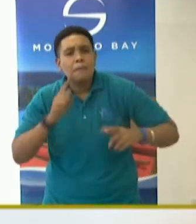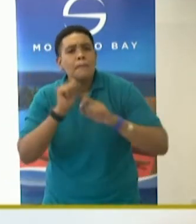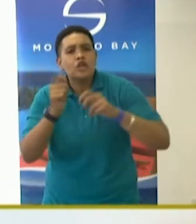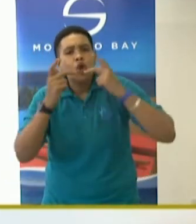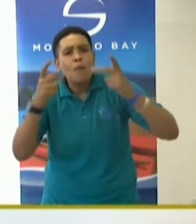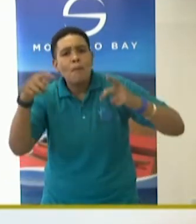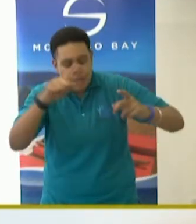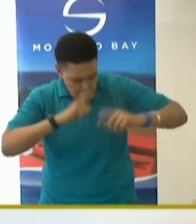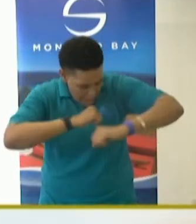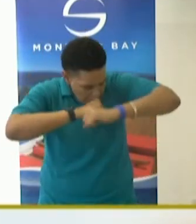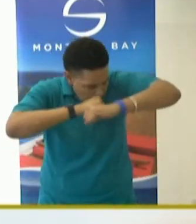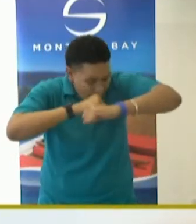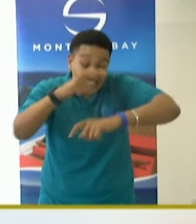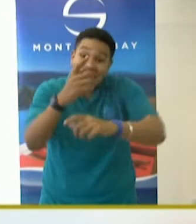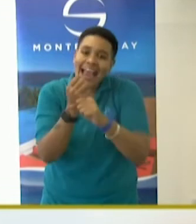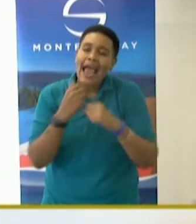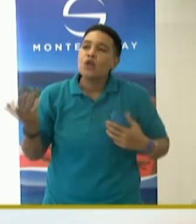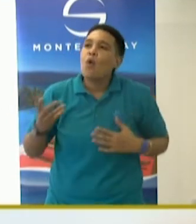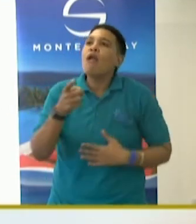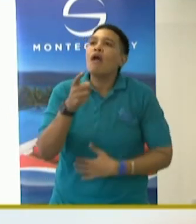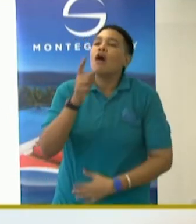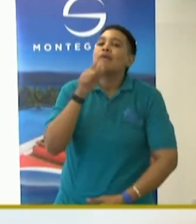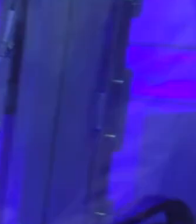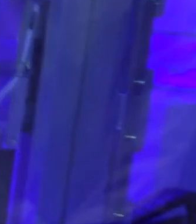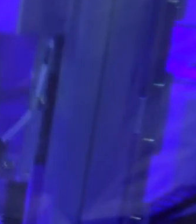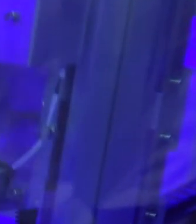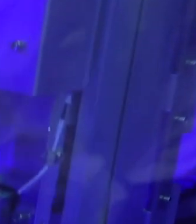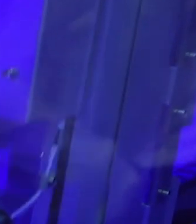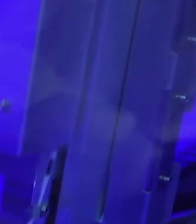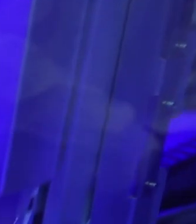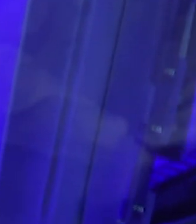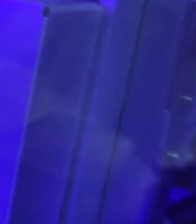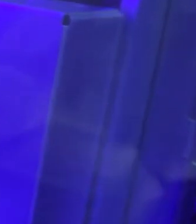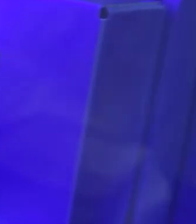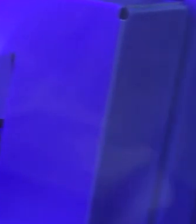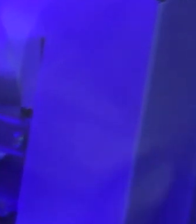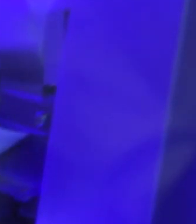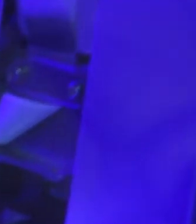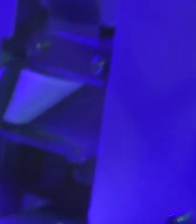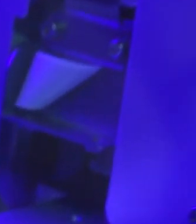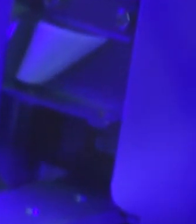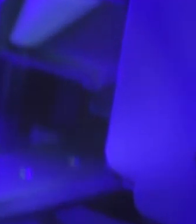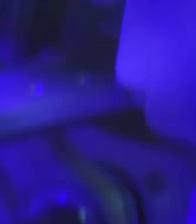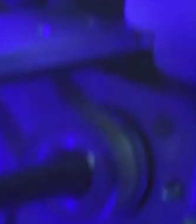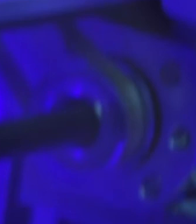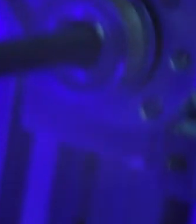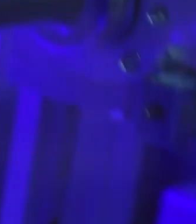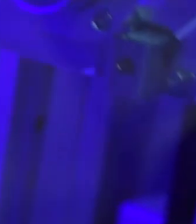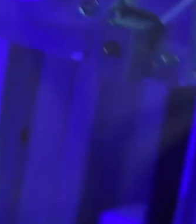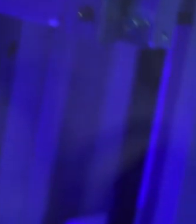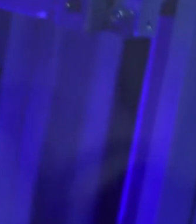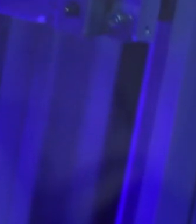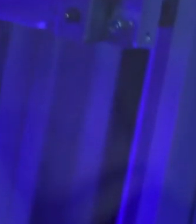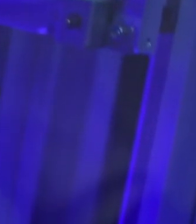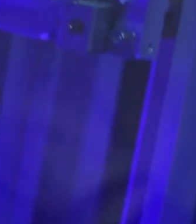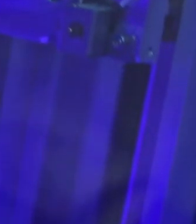is protected and they get what they pay for. You can go to a Microlabs, and they're all over the country. You can